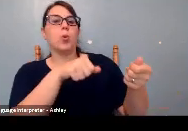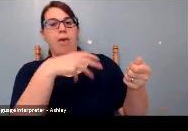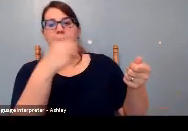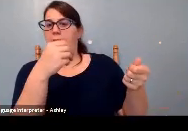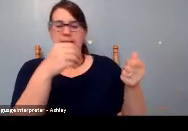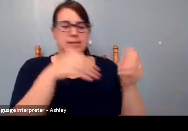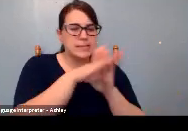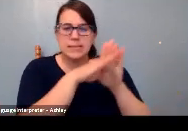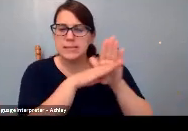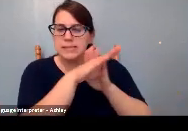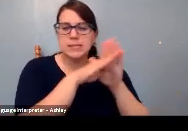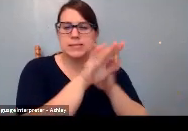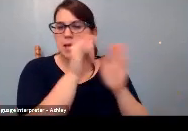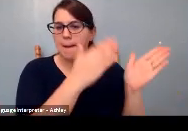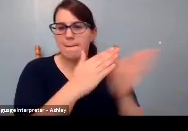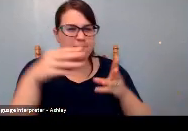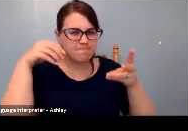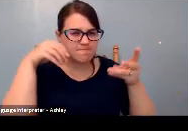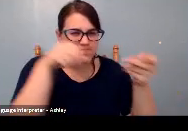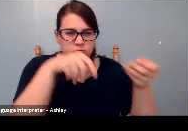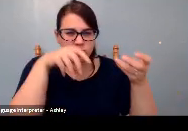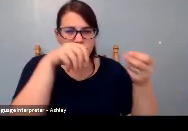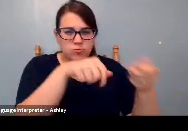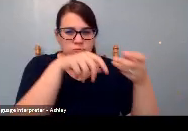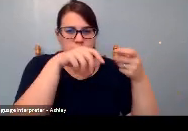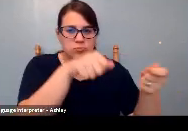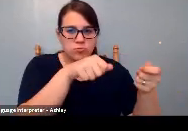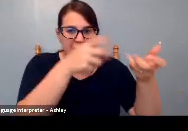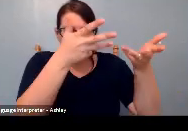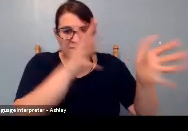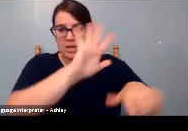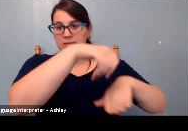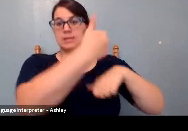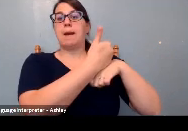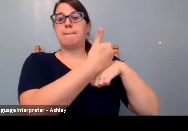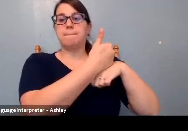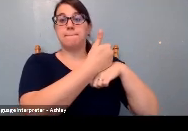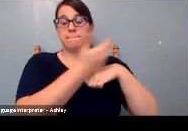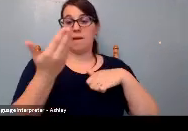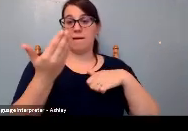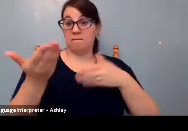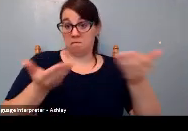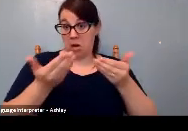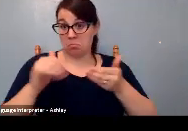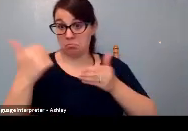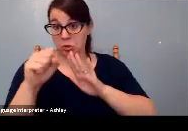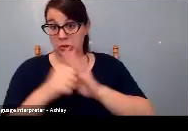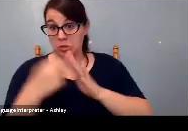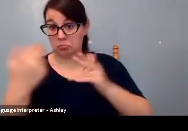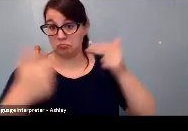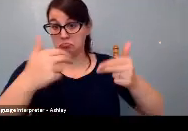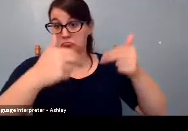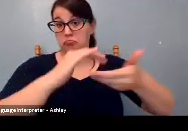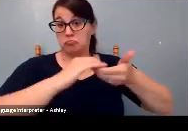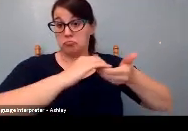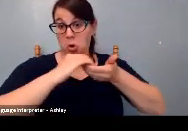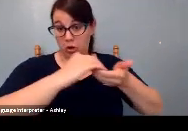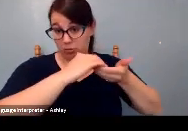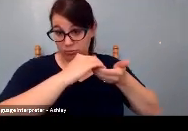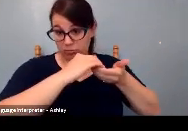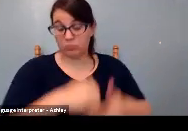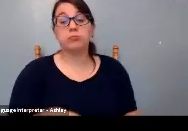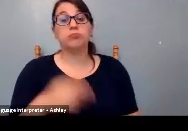plan. And once it was established, they invited other states to partner. So there are 12 states total,